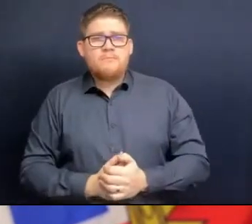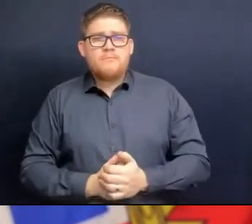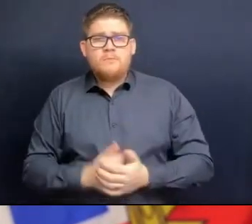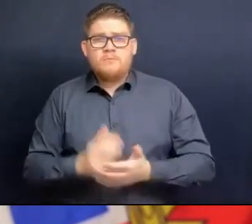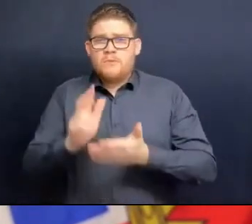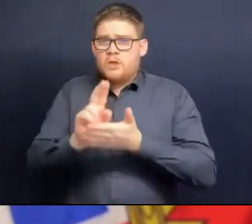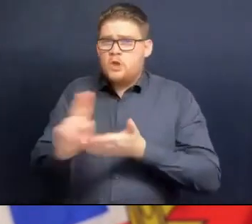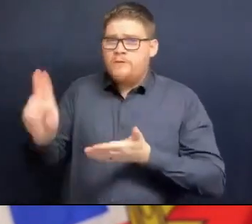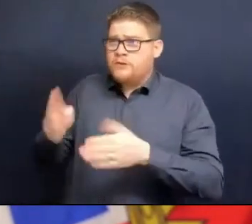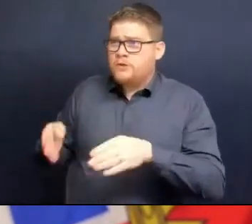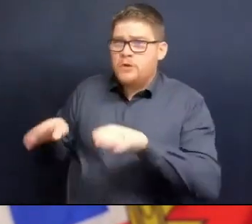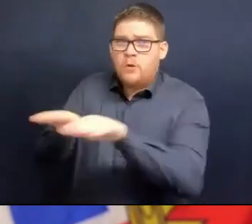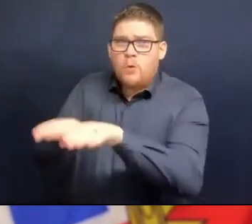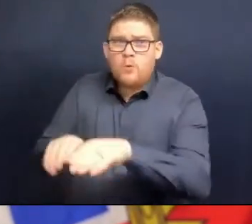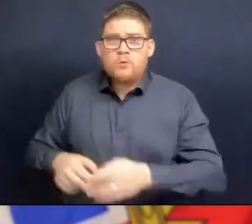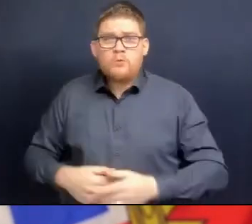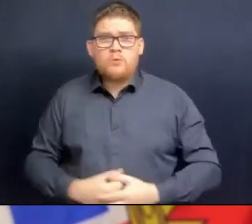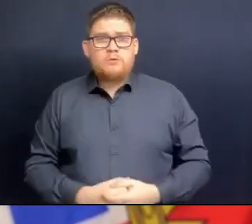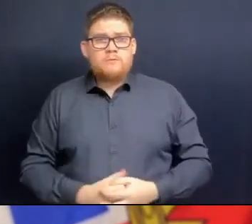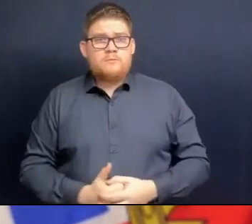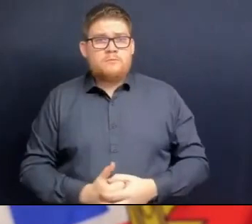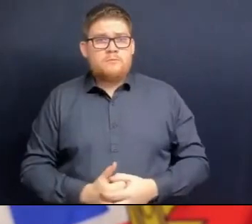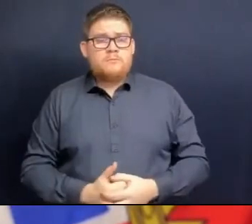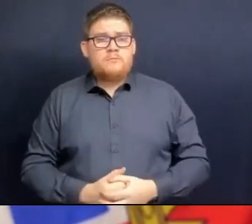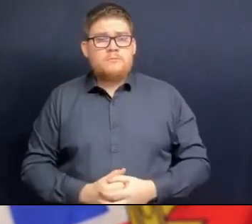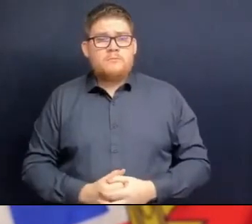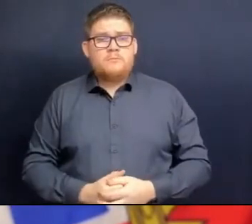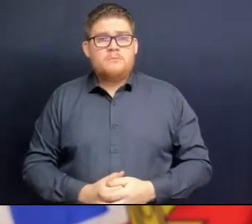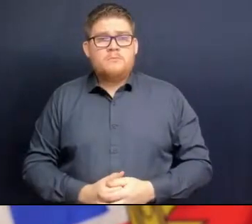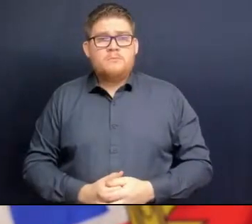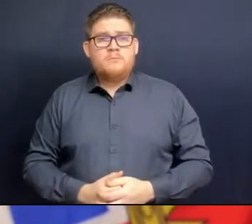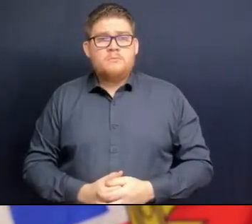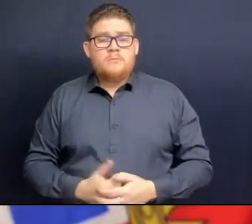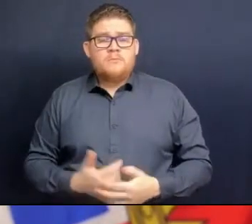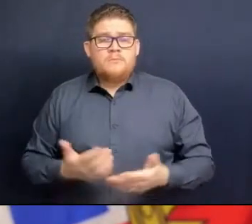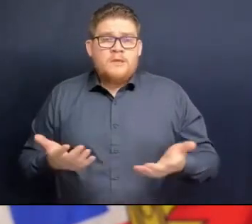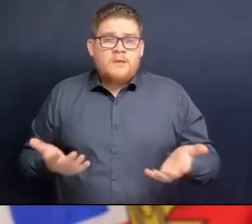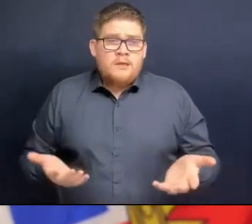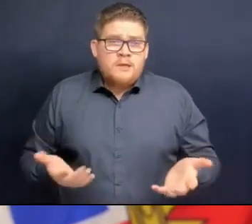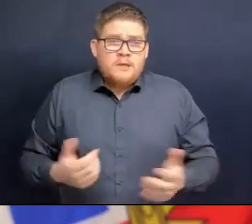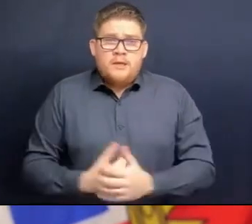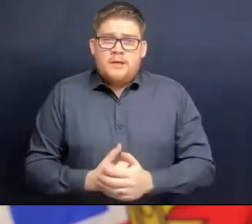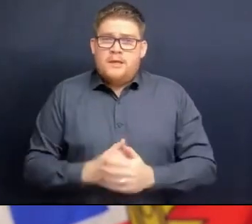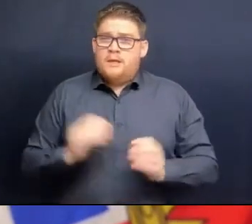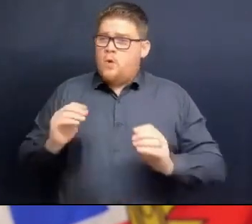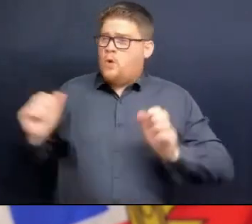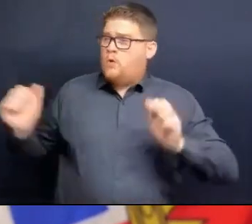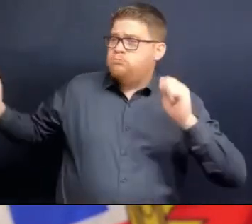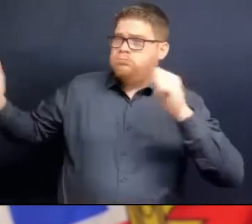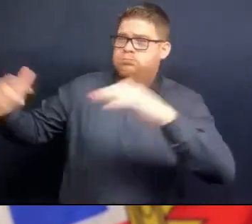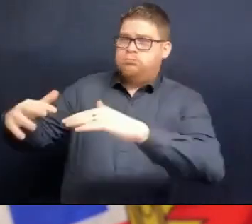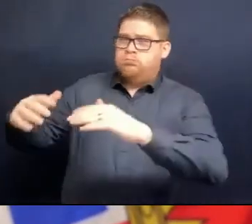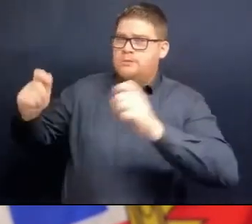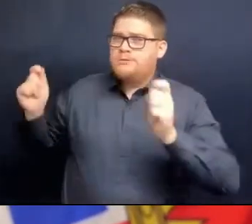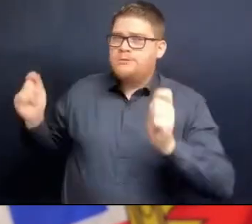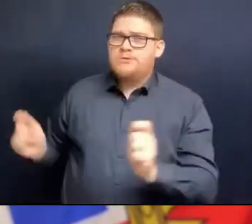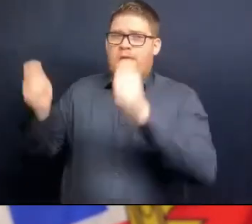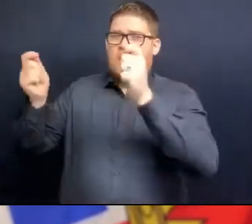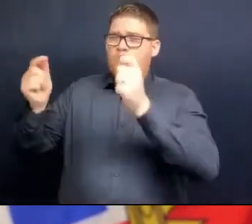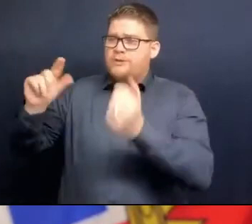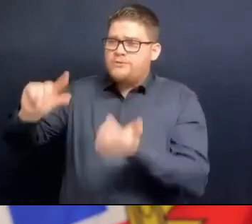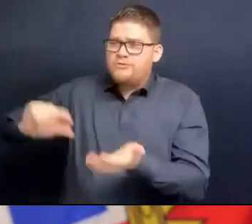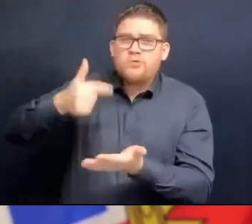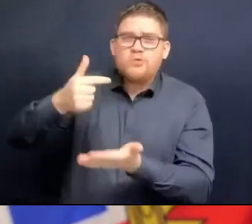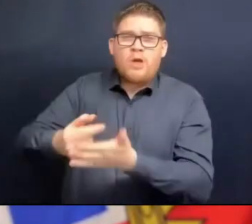in the hospitality industry, whose universities were shut down for a period of time, who didn't have those important celebrations